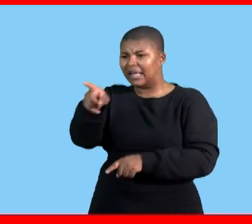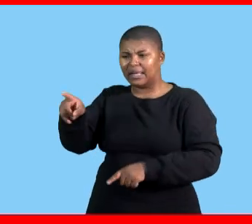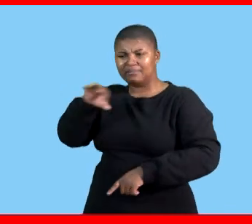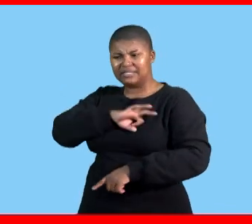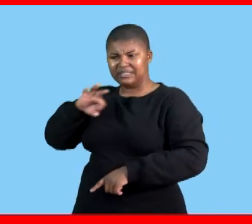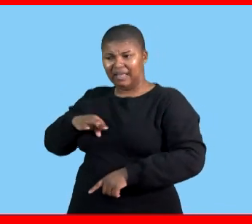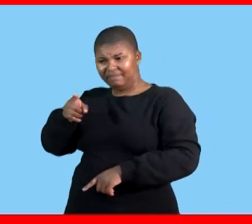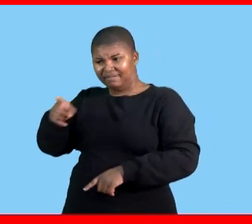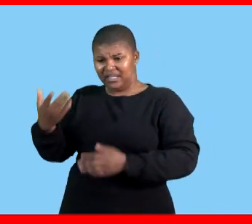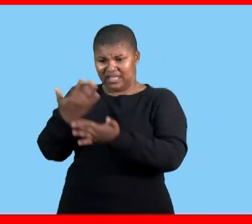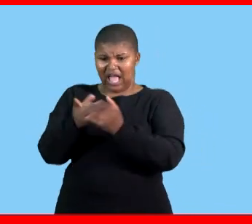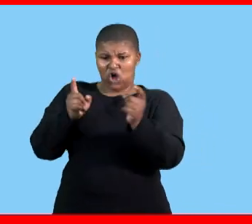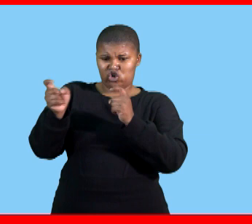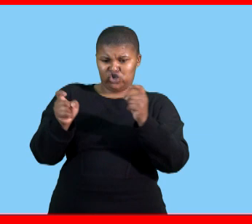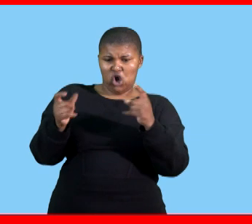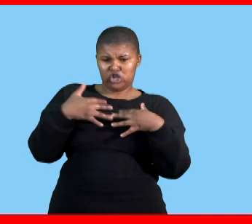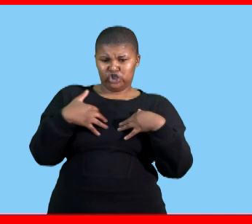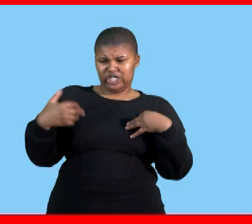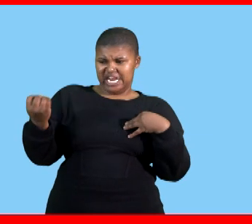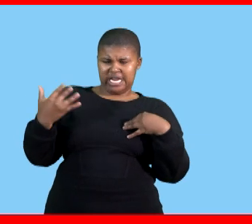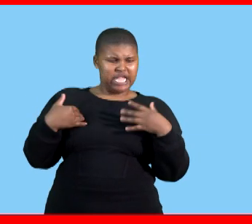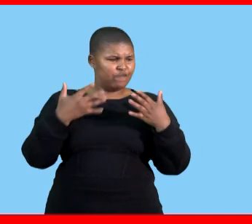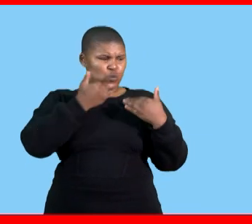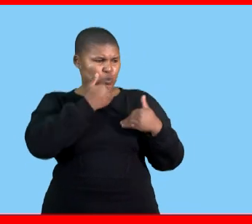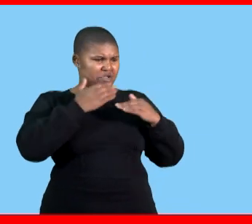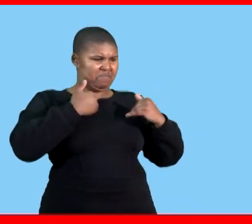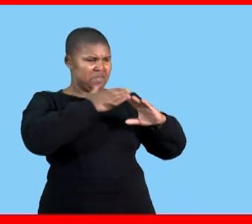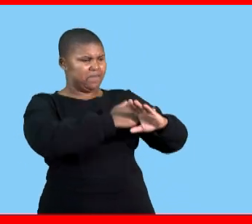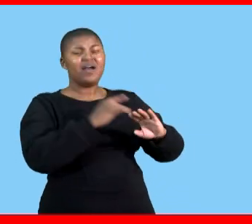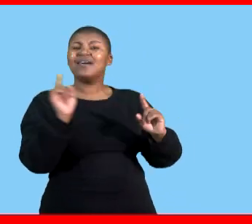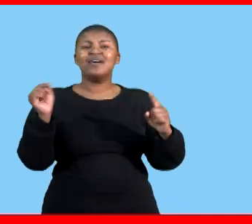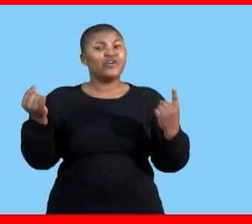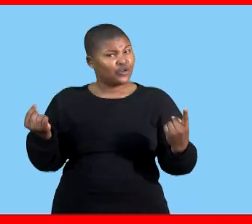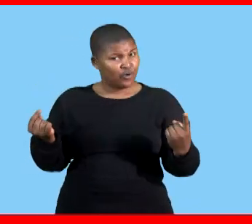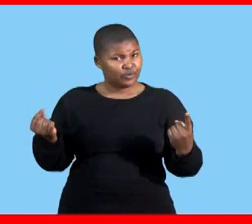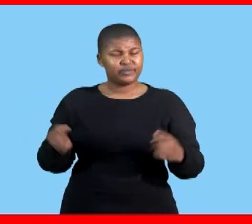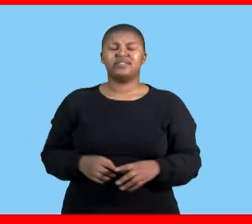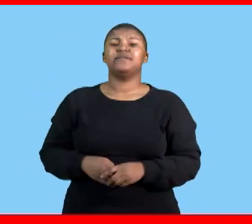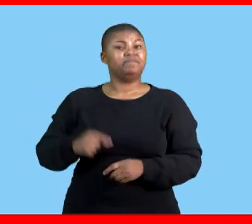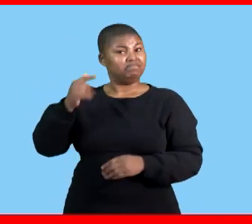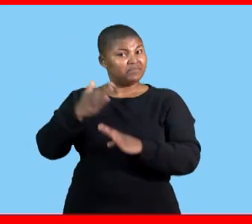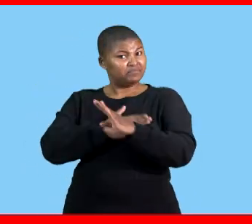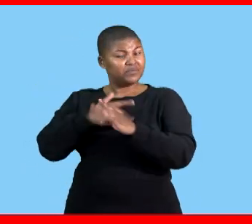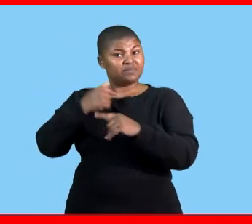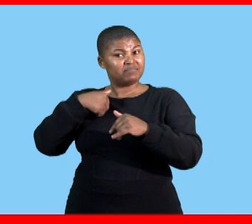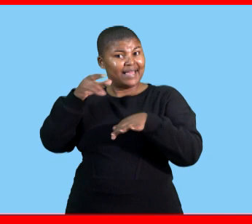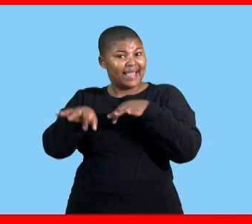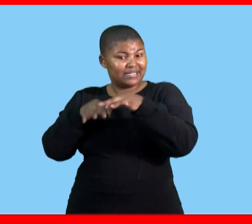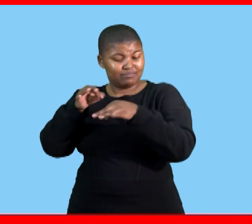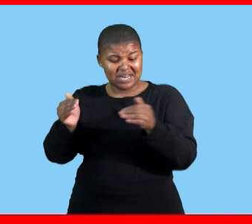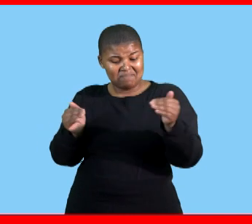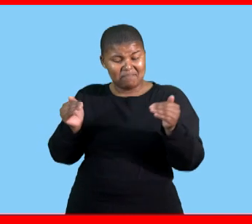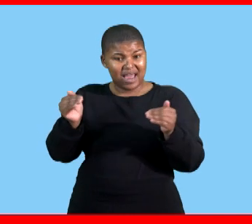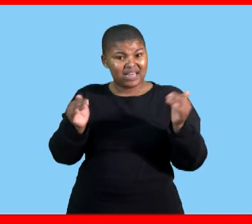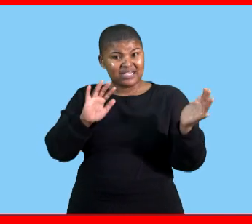realize that stress can be managed in the following ways. Before I explain how we can manage